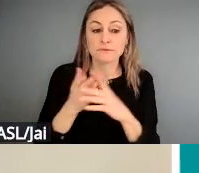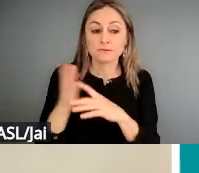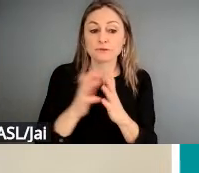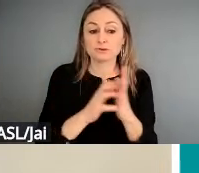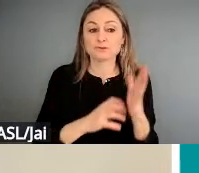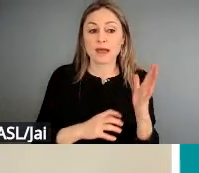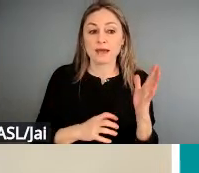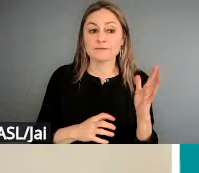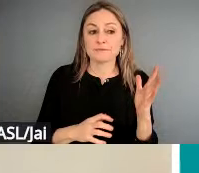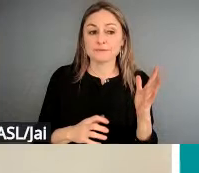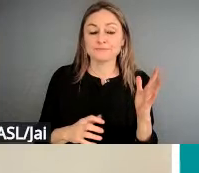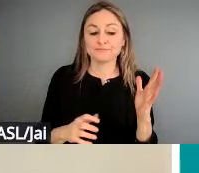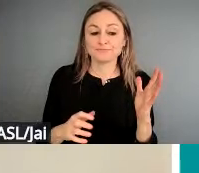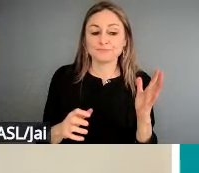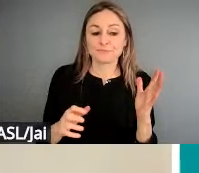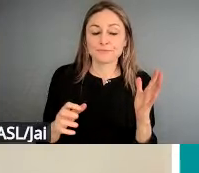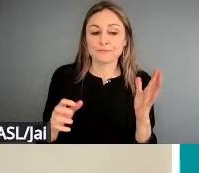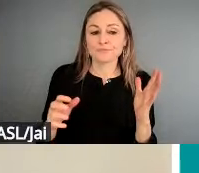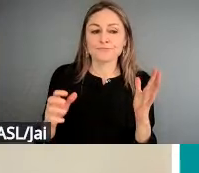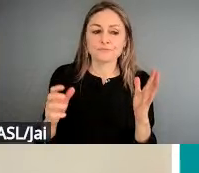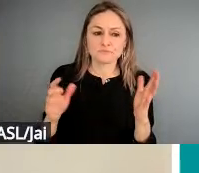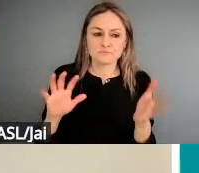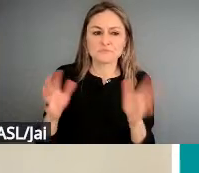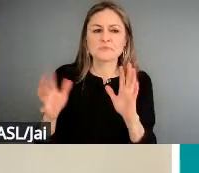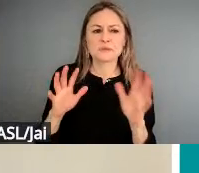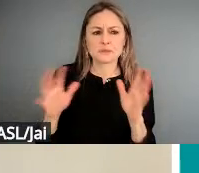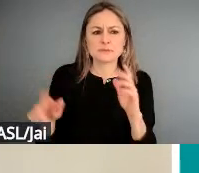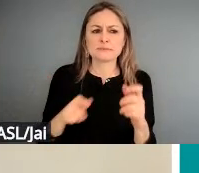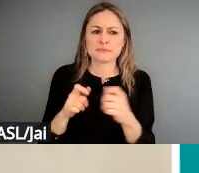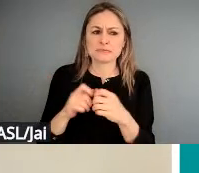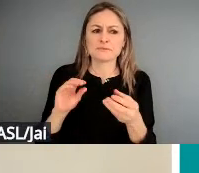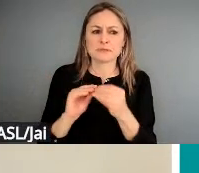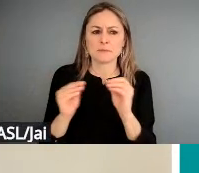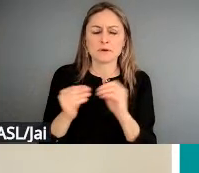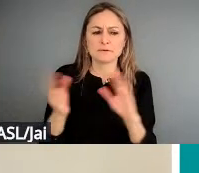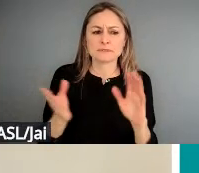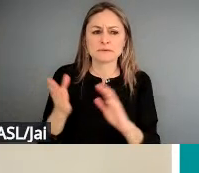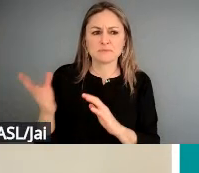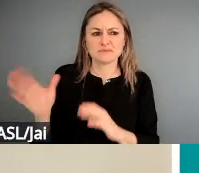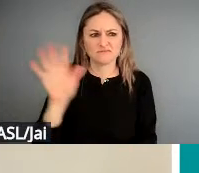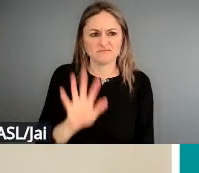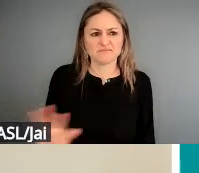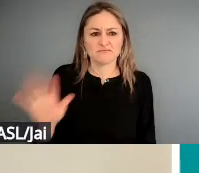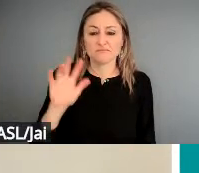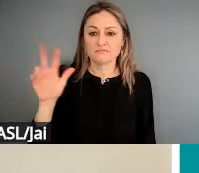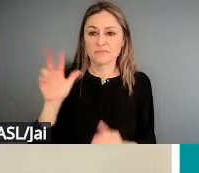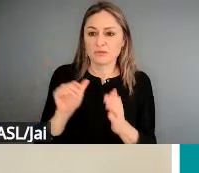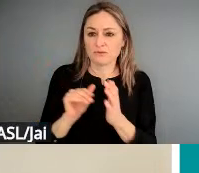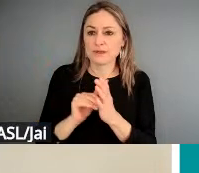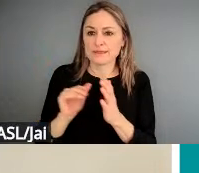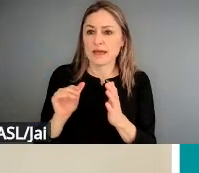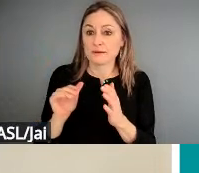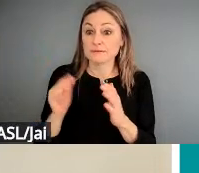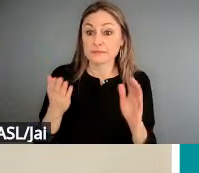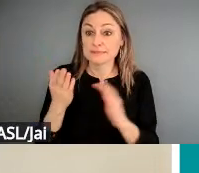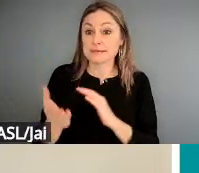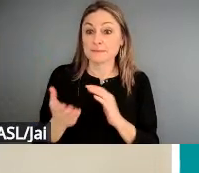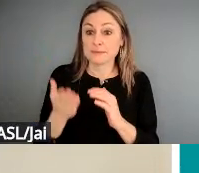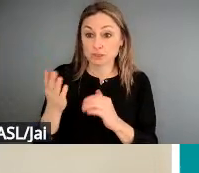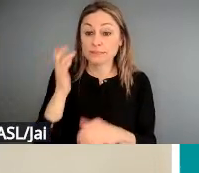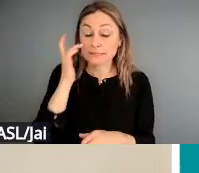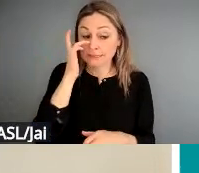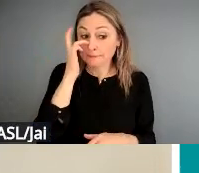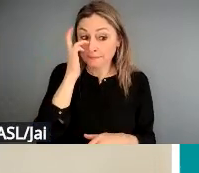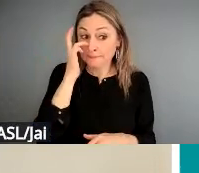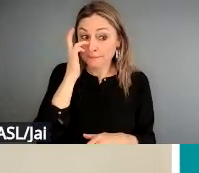was, certain number of submissions. It was in the 3,000 plus amount of submissions that equated to